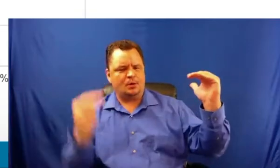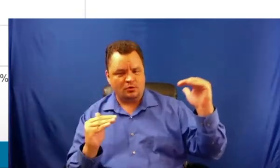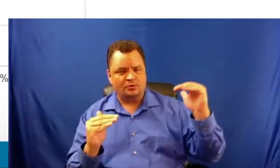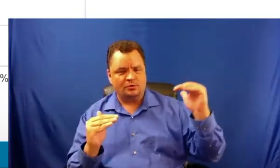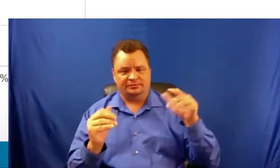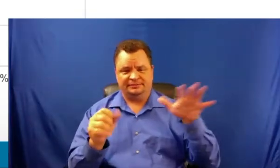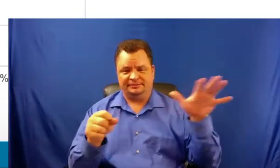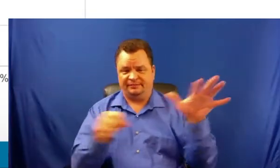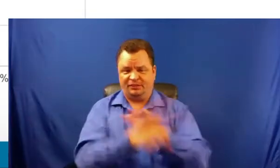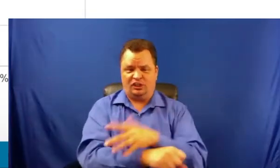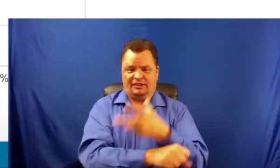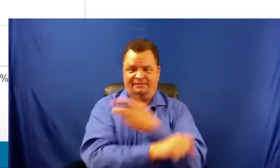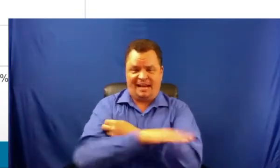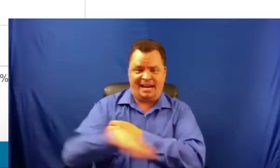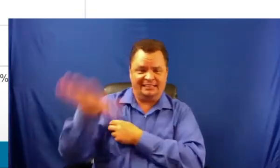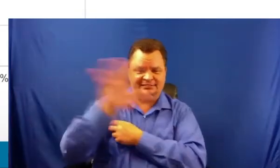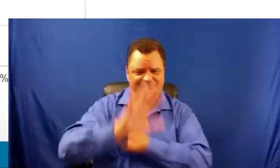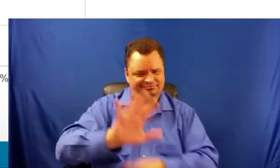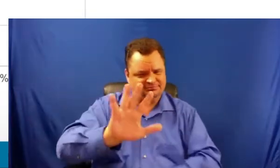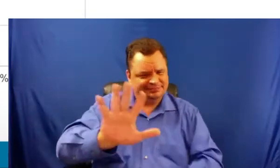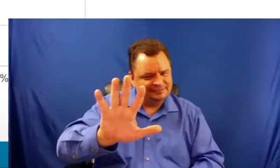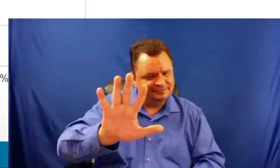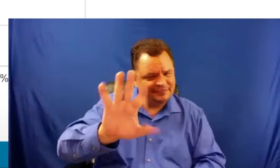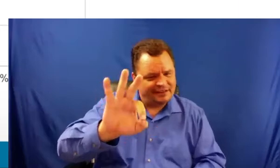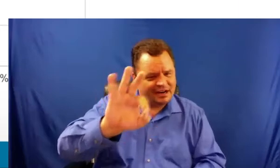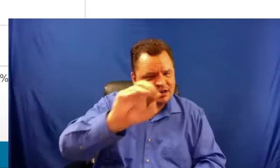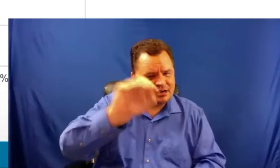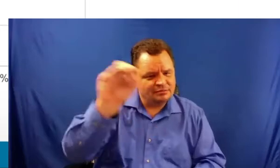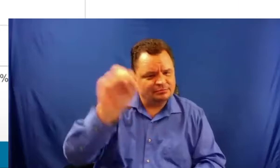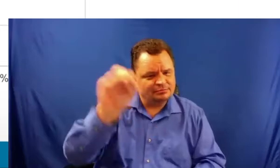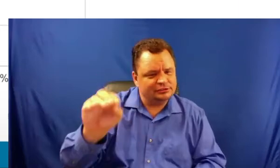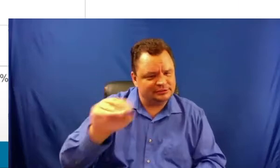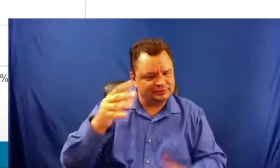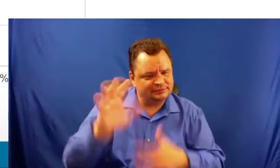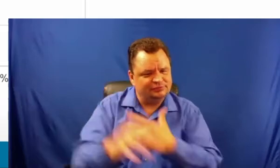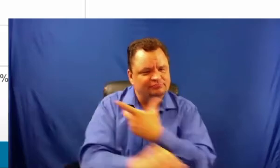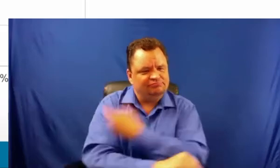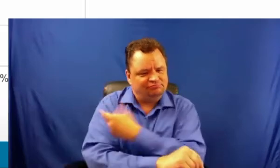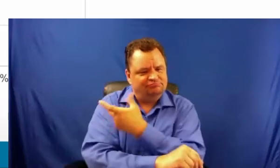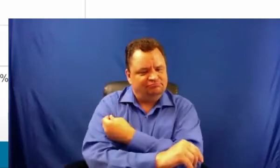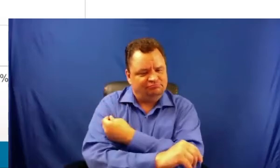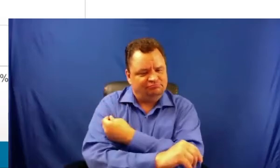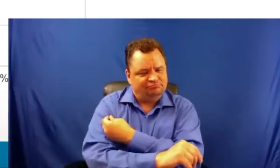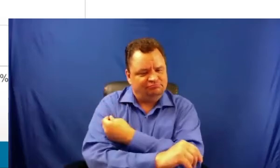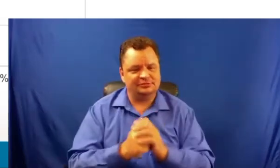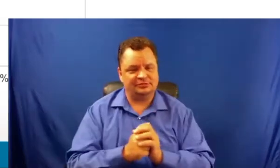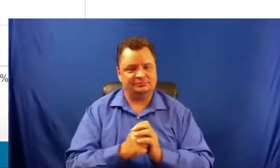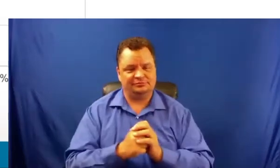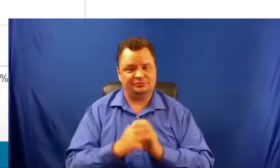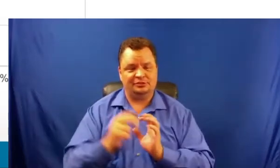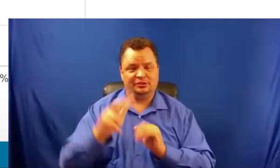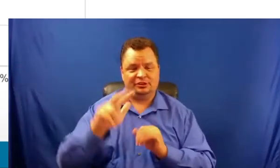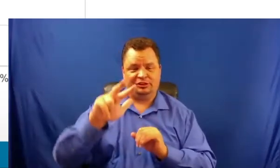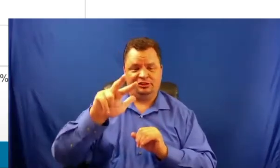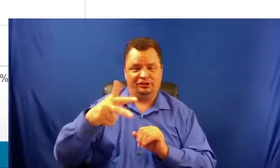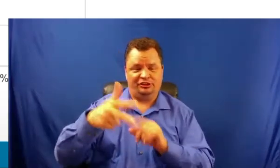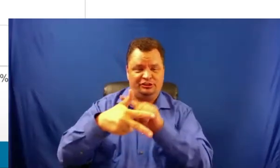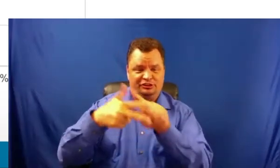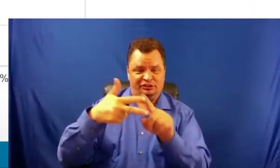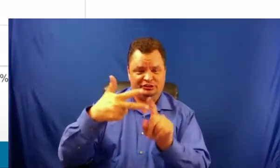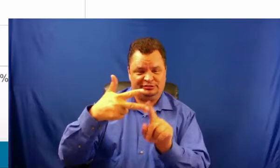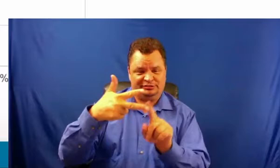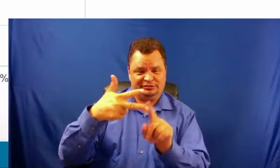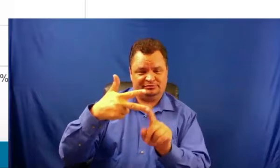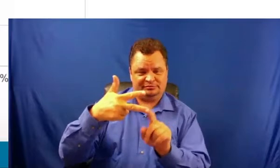at about 59% presently. And that puts us third in this shot group. However, when you look from the bottom to the